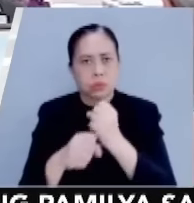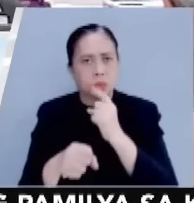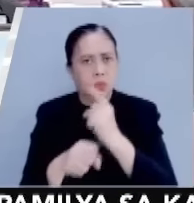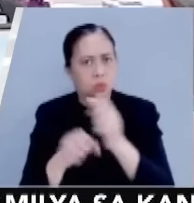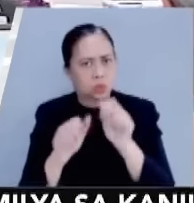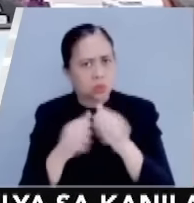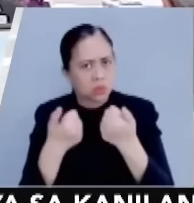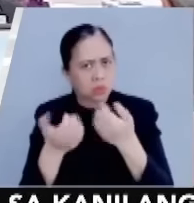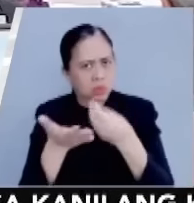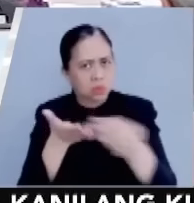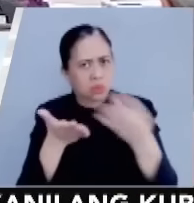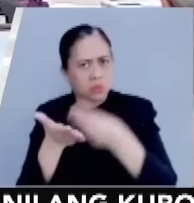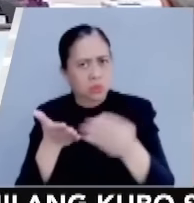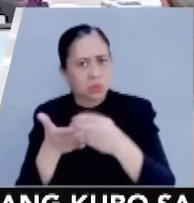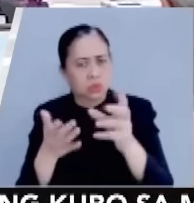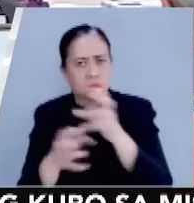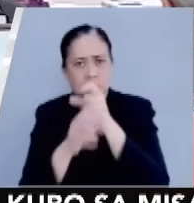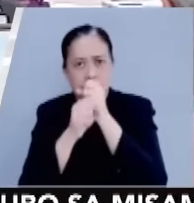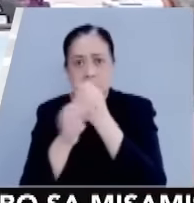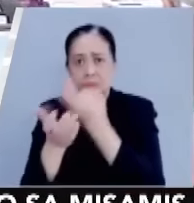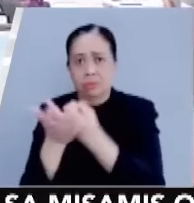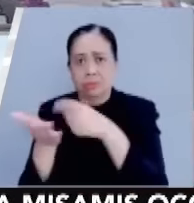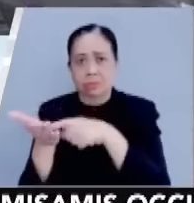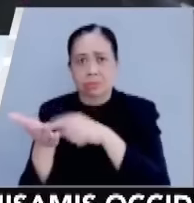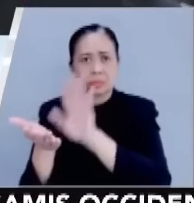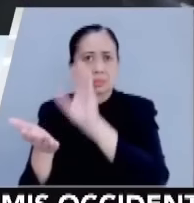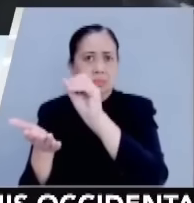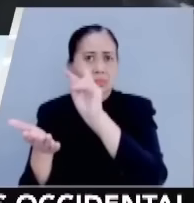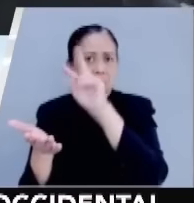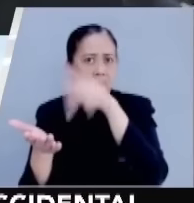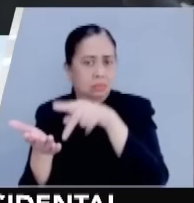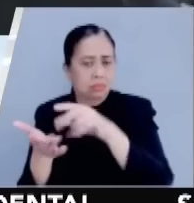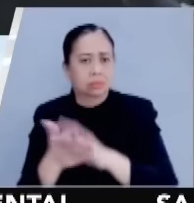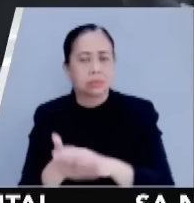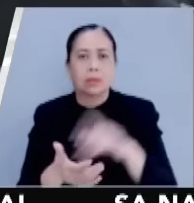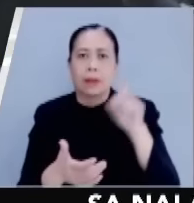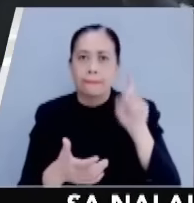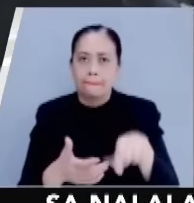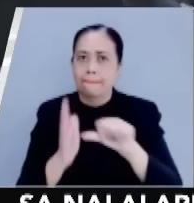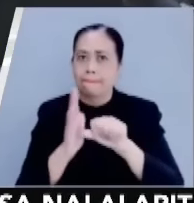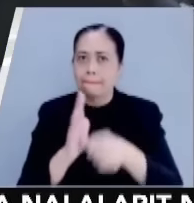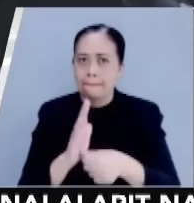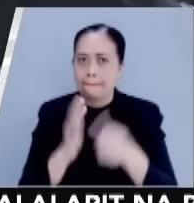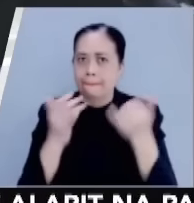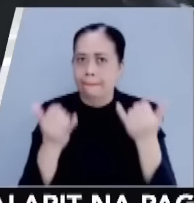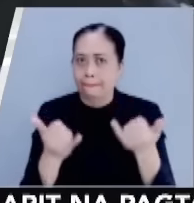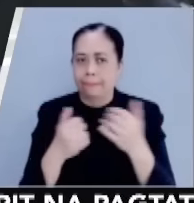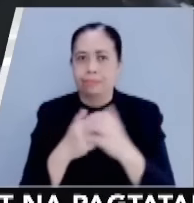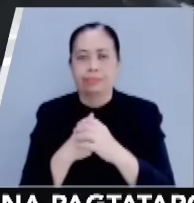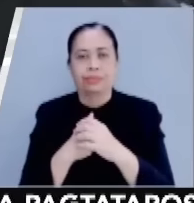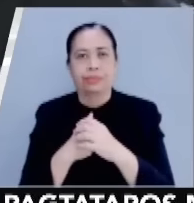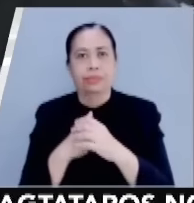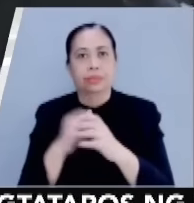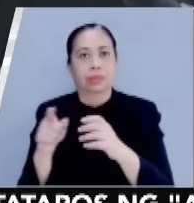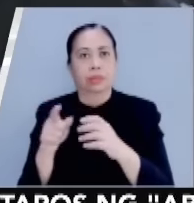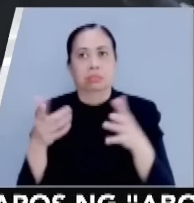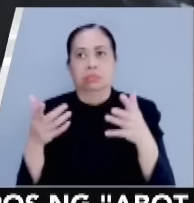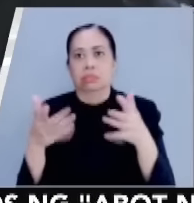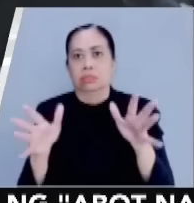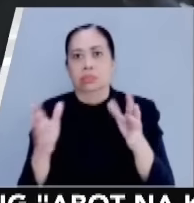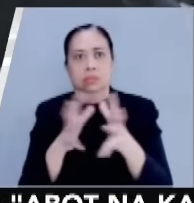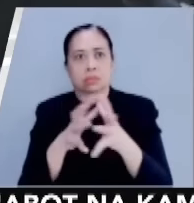ang sinasabing confidential fund ng OVP. I must stress at this point that the sheer vastness of